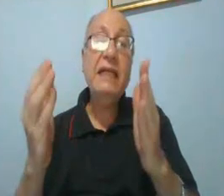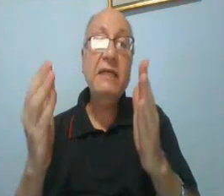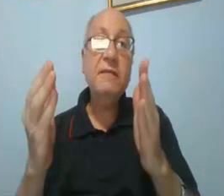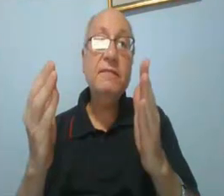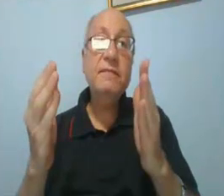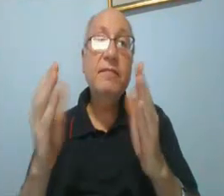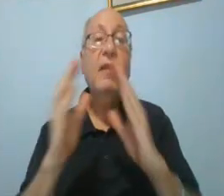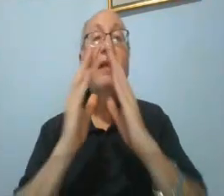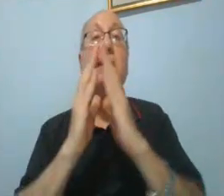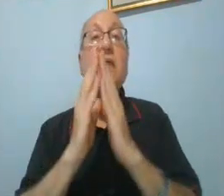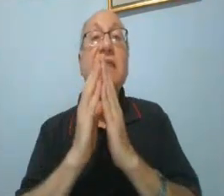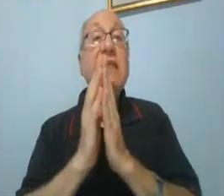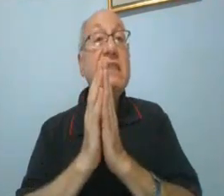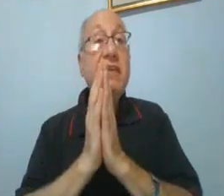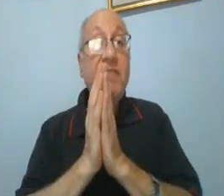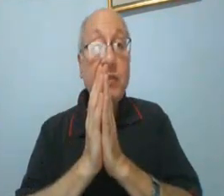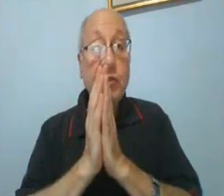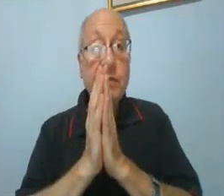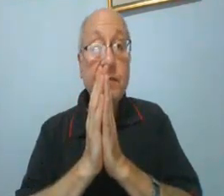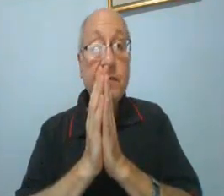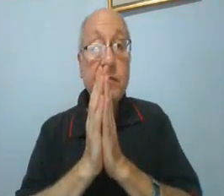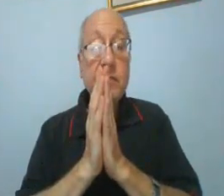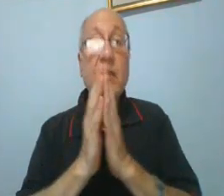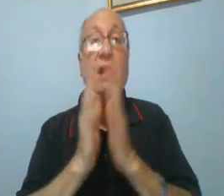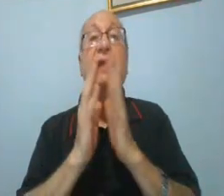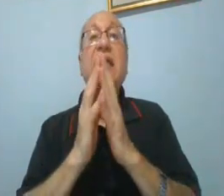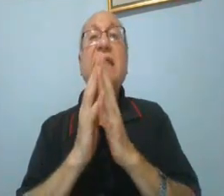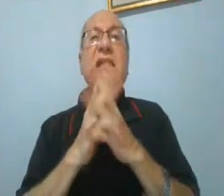After cleaning, disinfection.